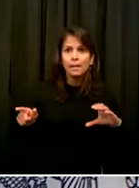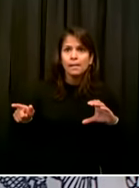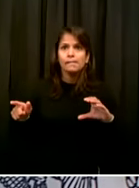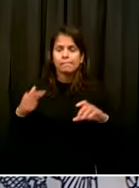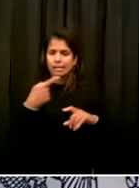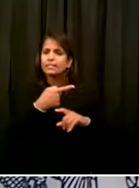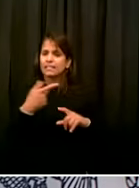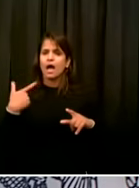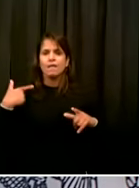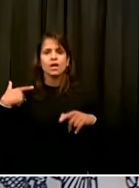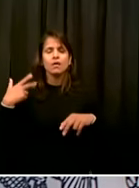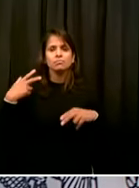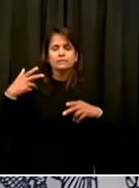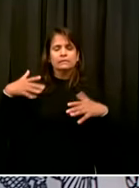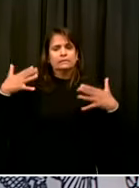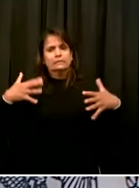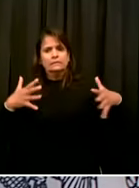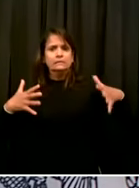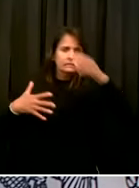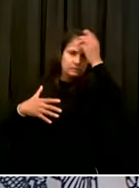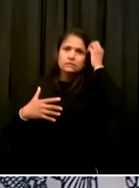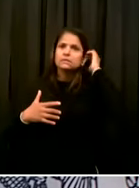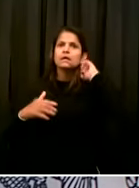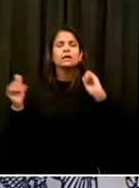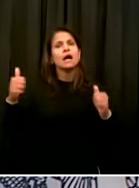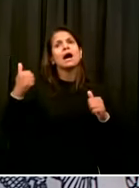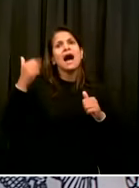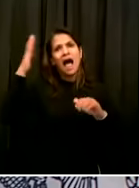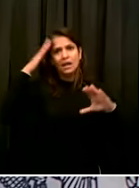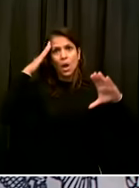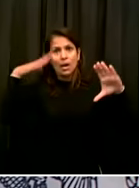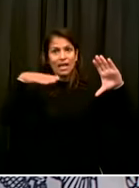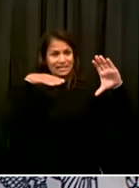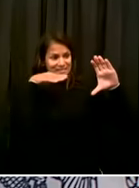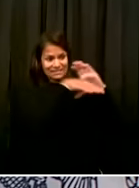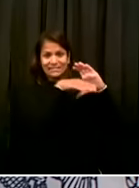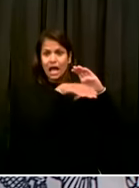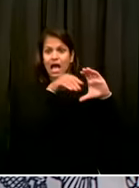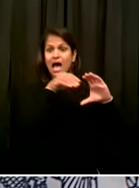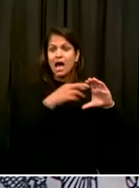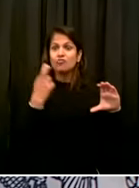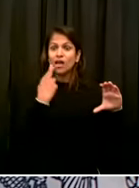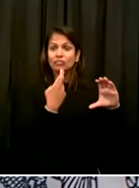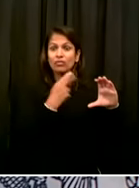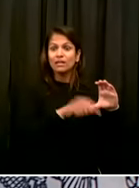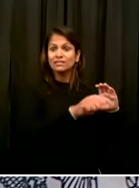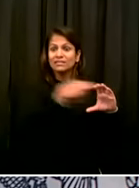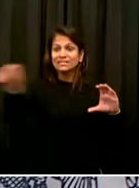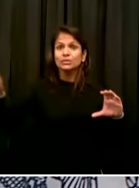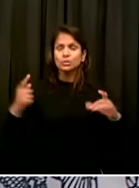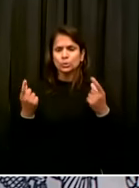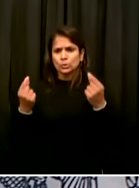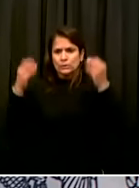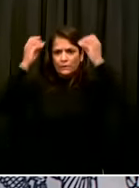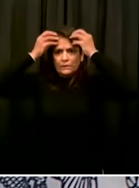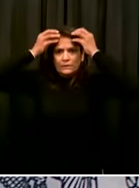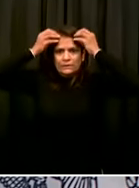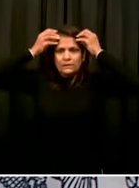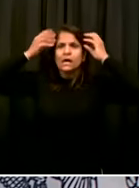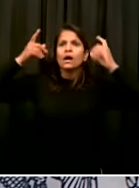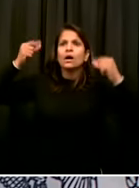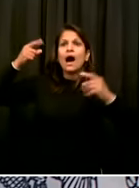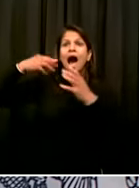very cautious on this point. There's been a lot of communication between city and state. We're both going to be very, very careful about any kind of indoor